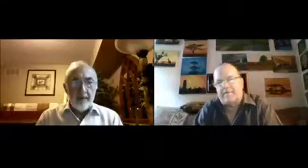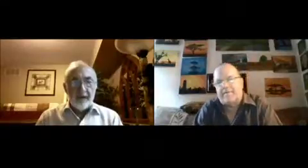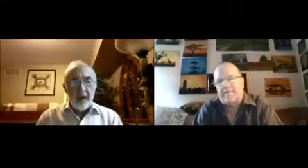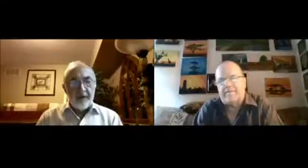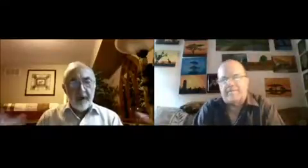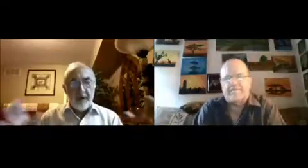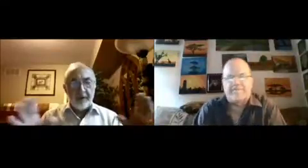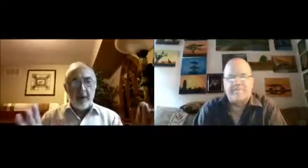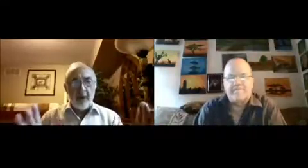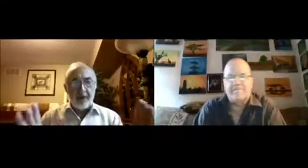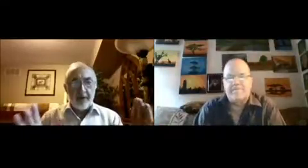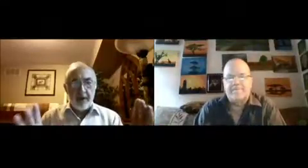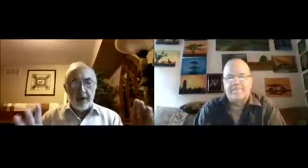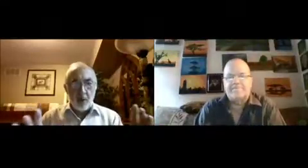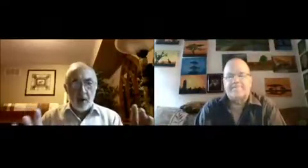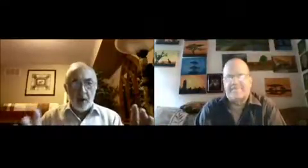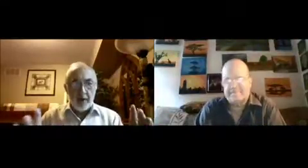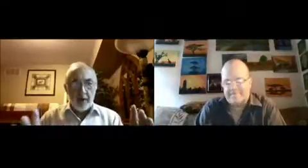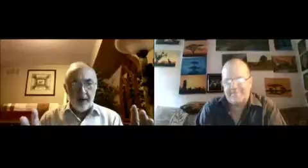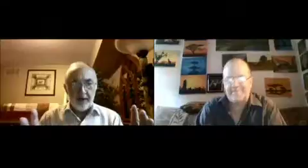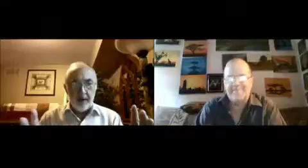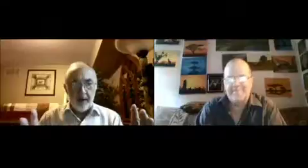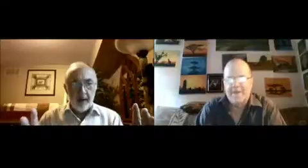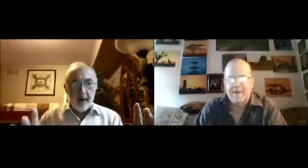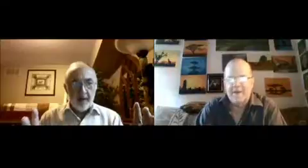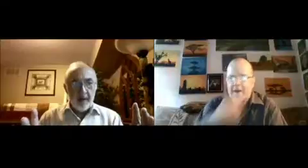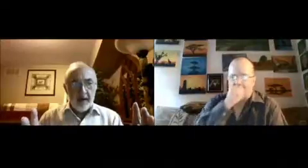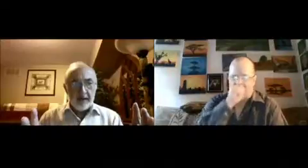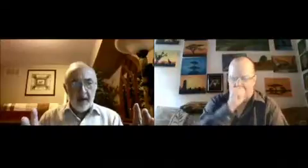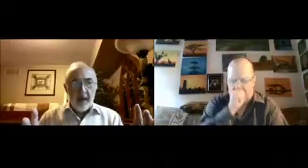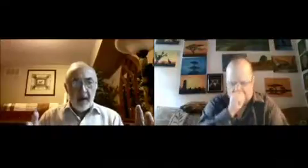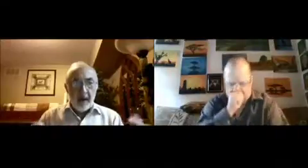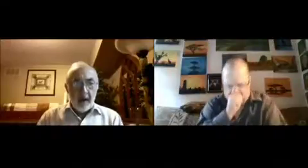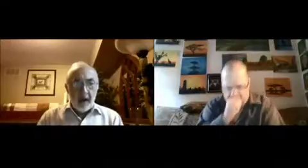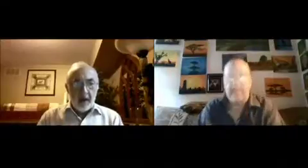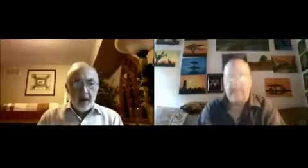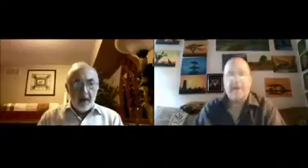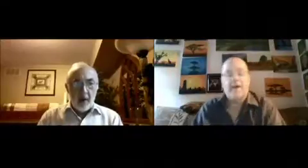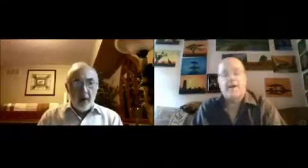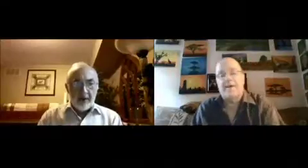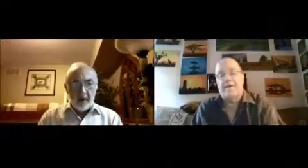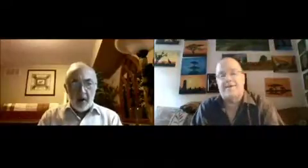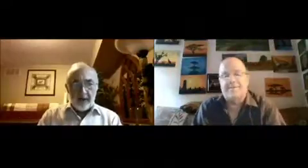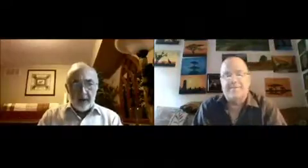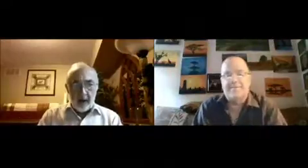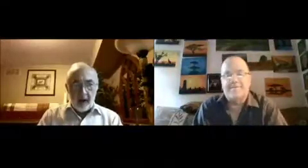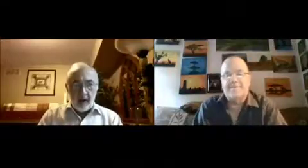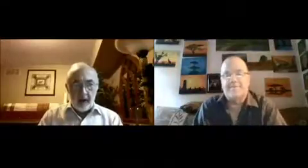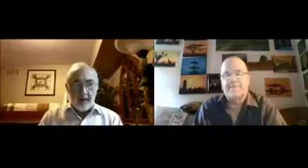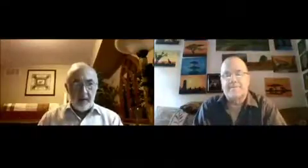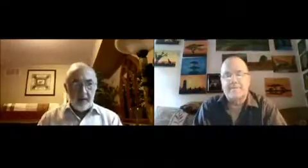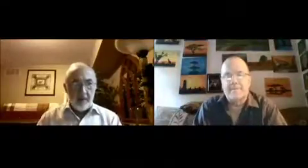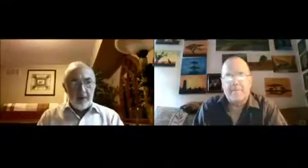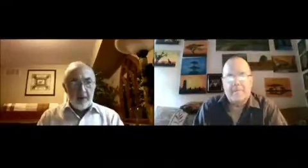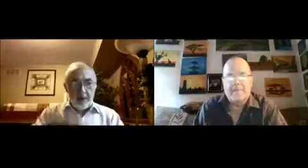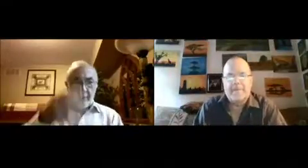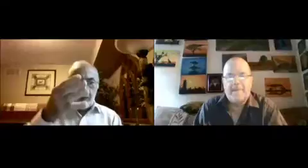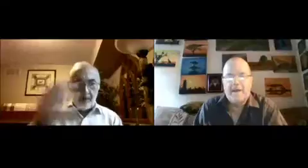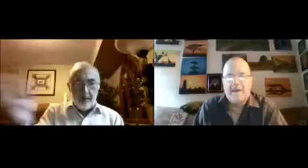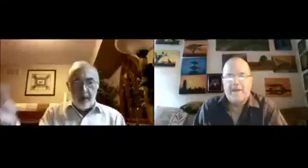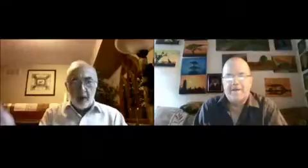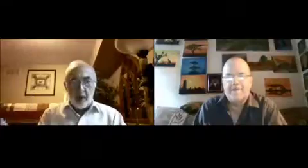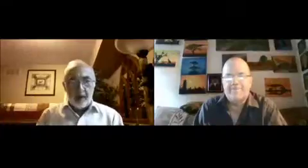having a structure that you can work under, isn't it? Because as an artist, you tend to be all